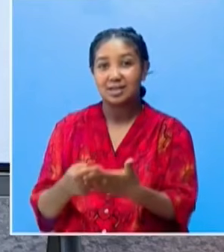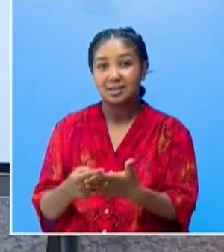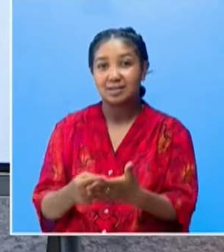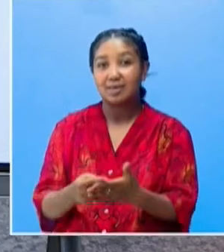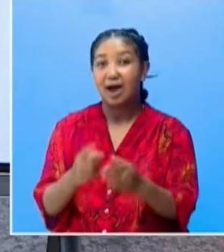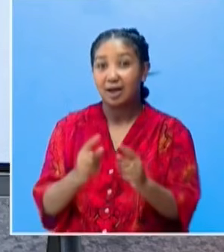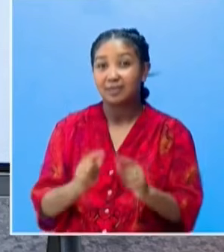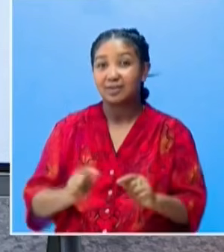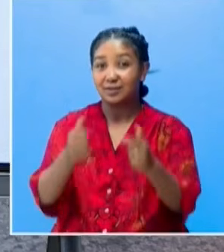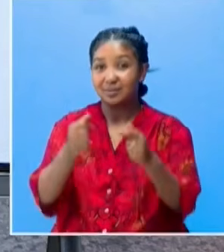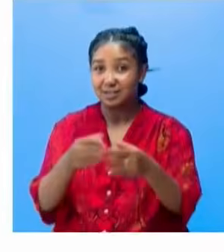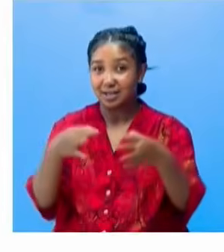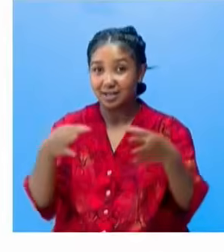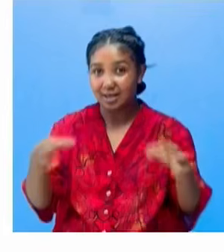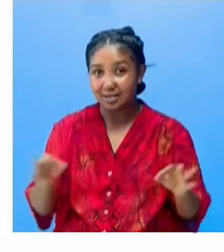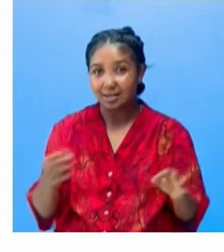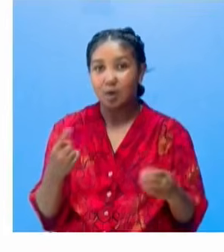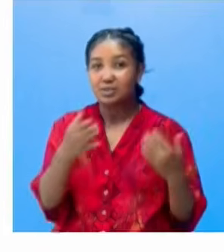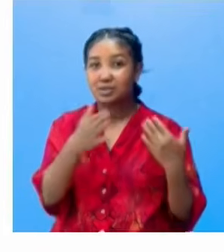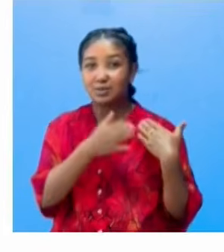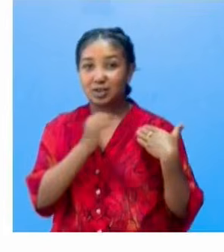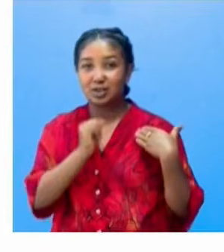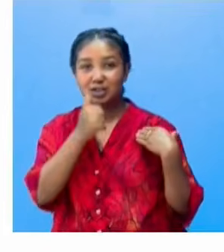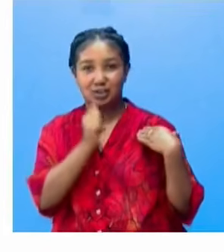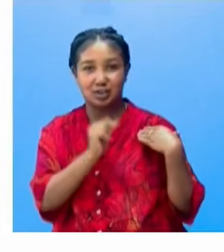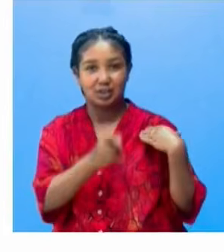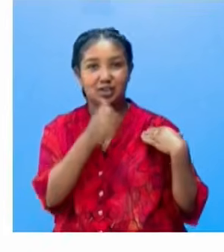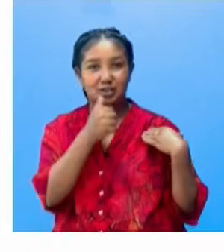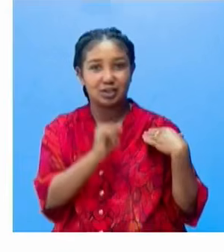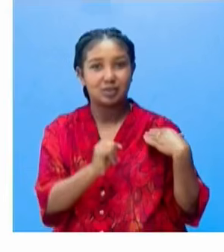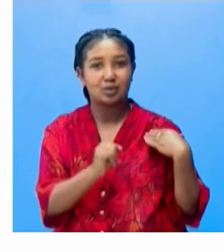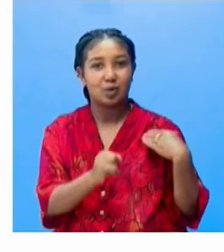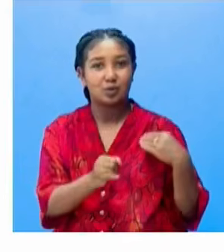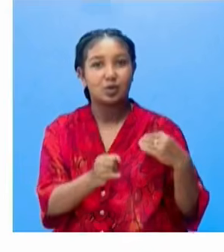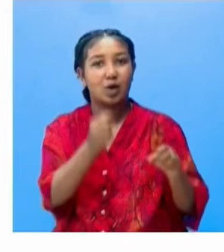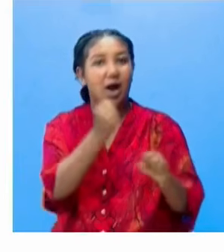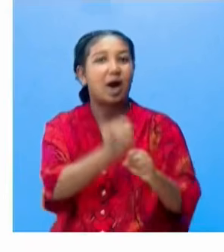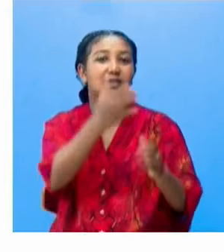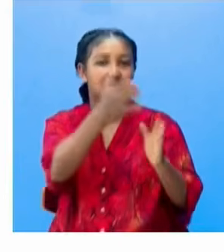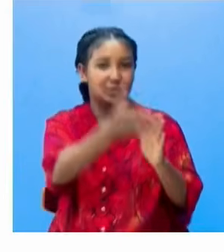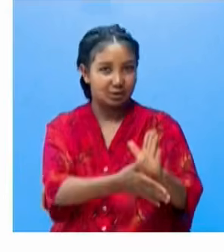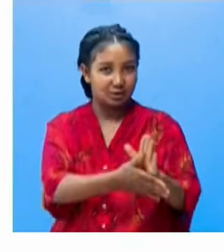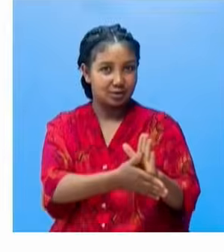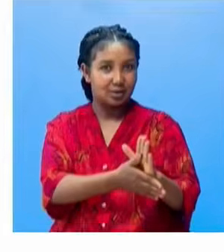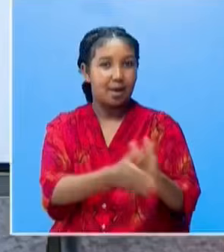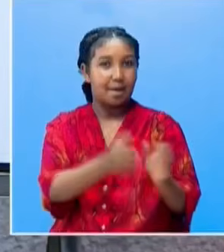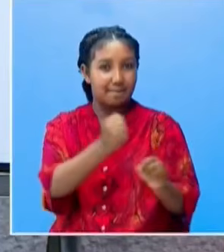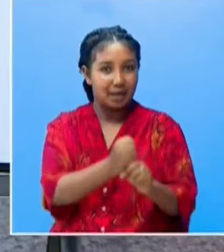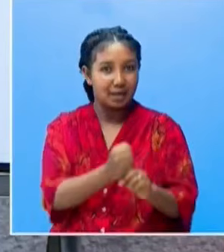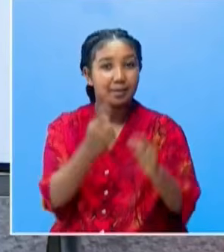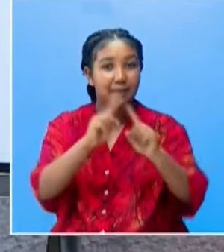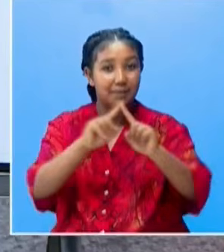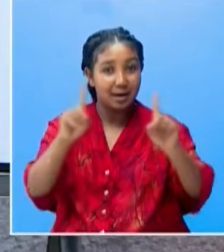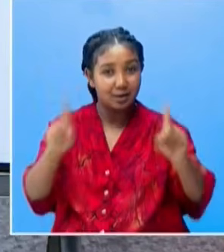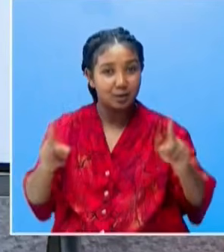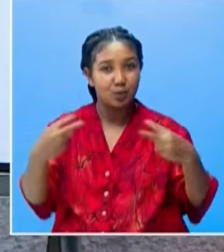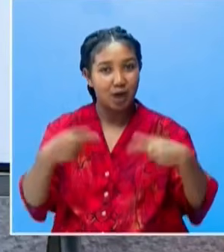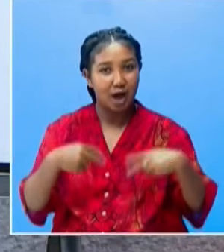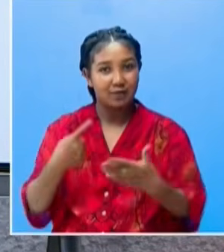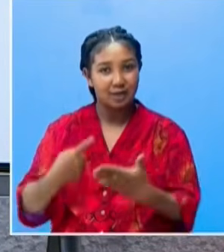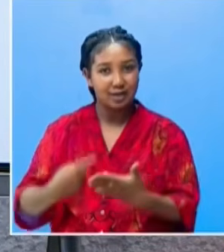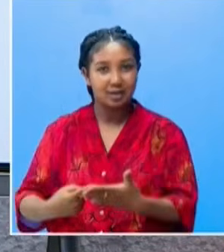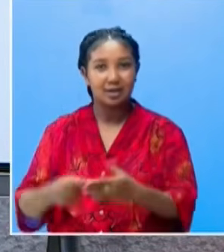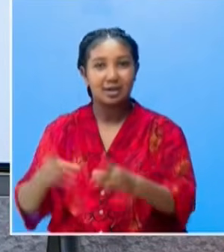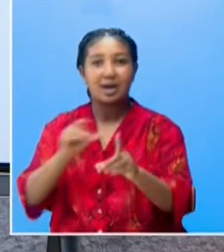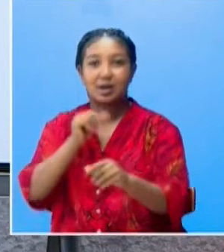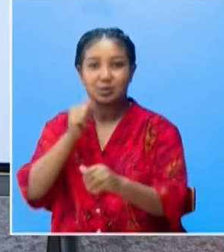is an active sentence, our subject is she, and she is also the doer of the action make, but we have here